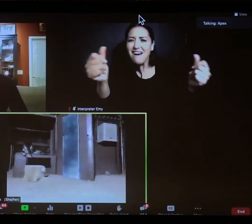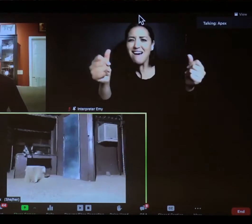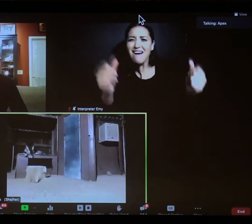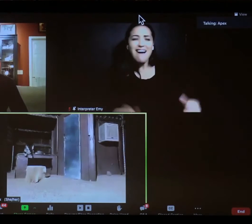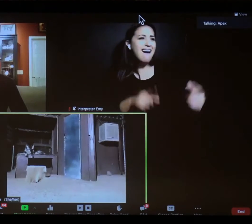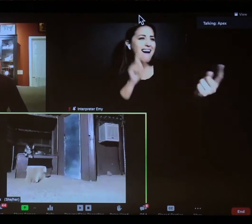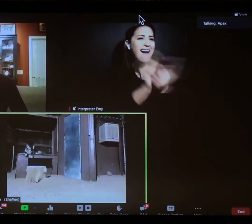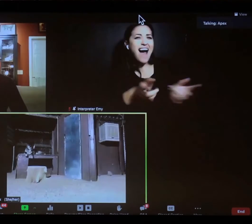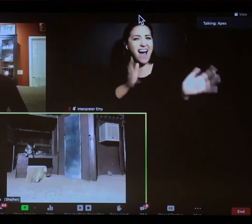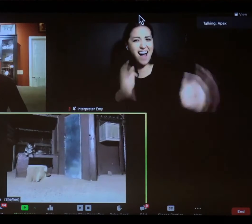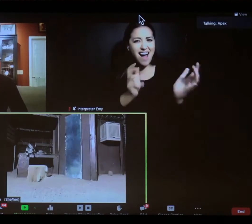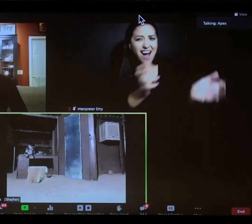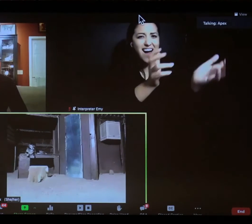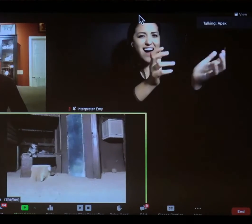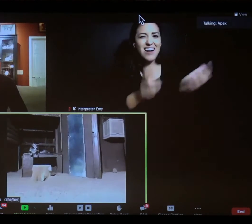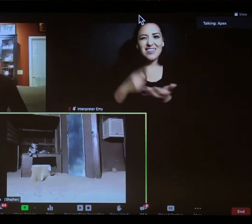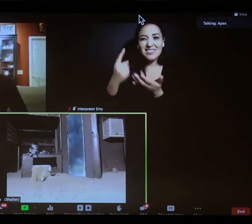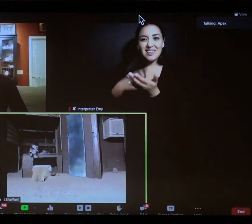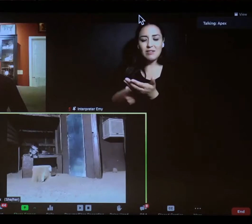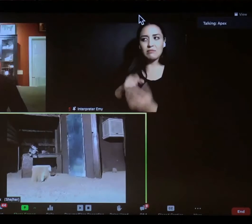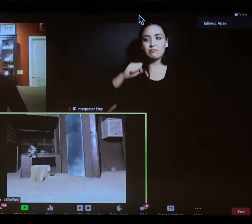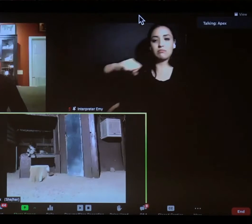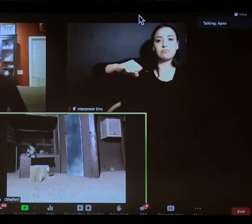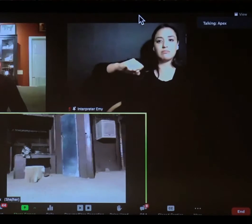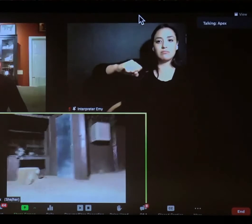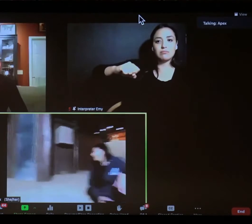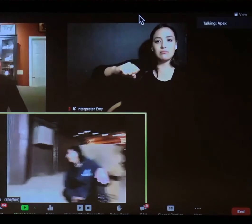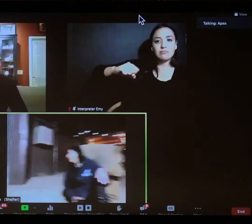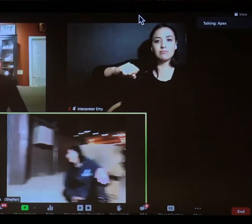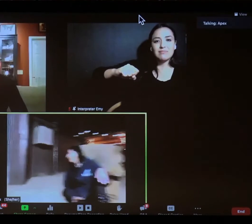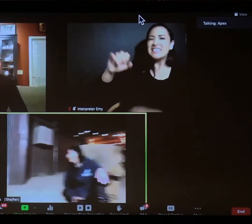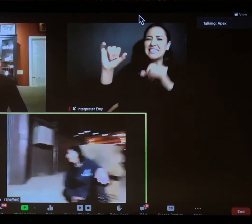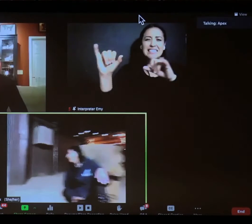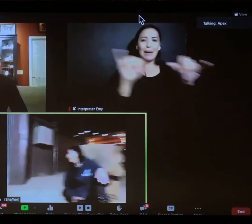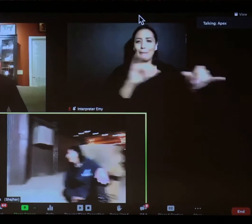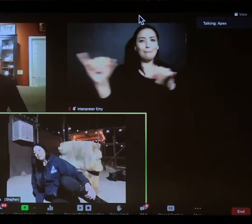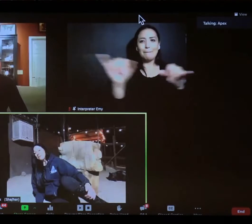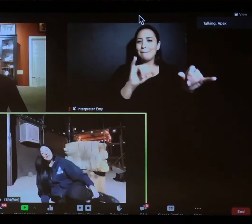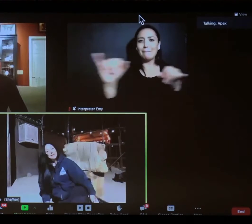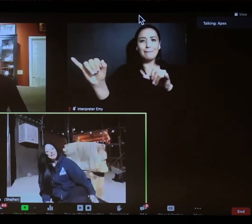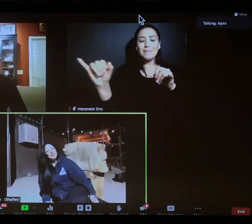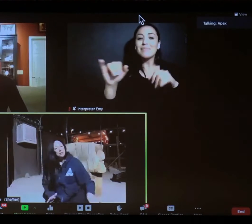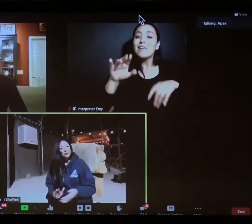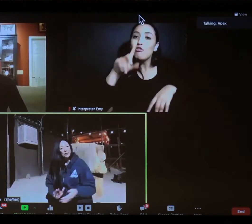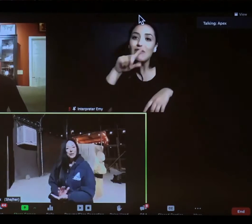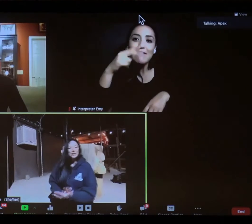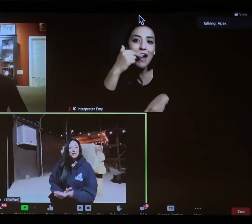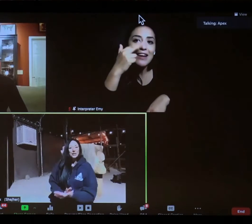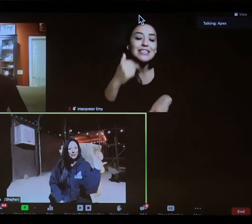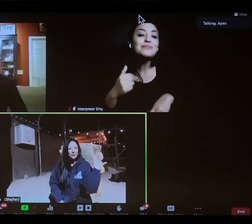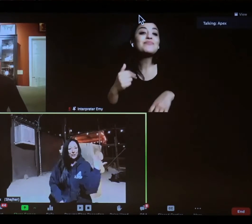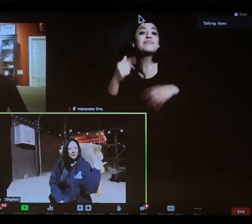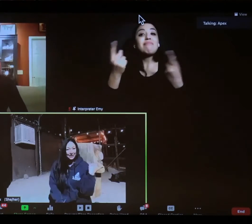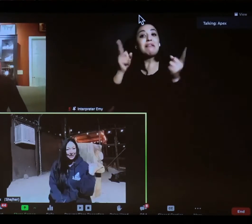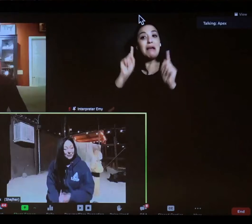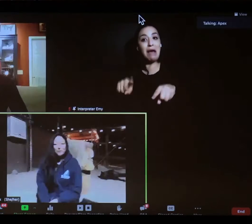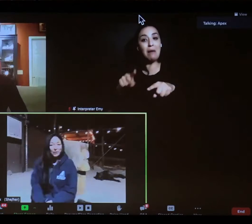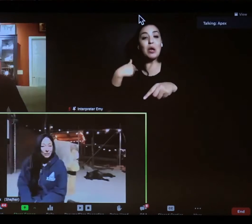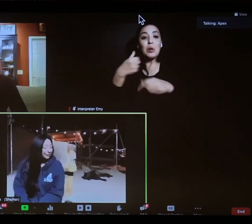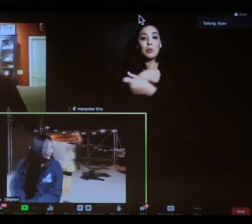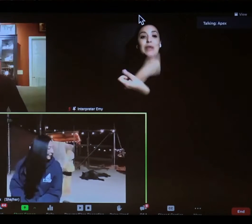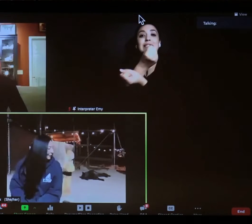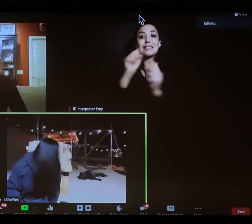we help to nurture that and facilitate it, and again, in a safe way. And it was funny because when we first rescued Strider, he's only been with us for a